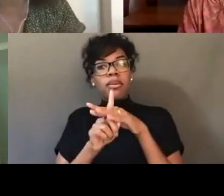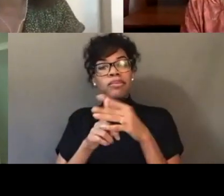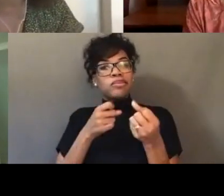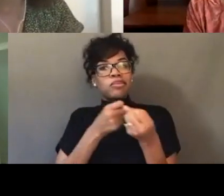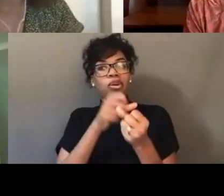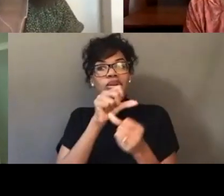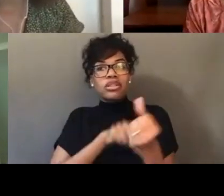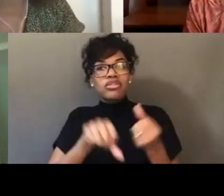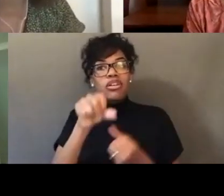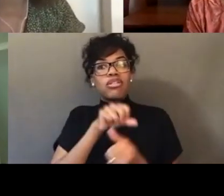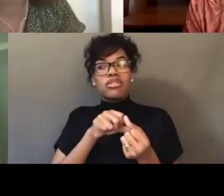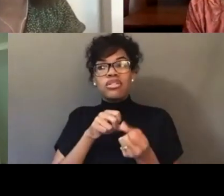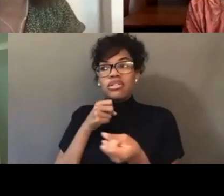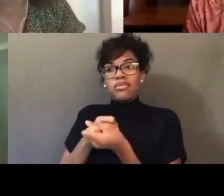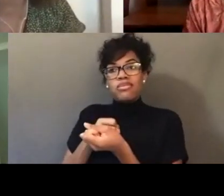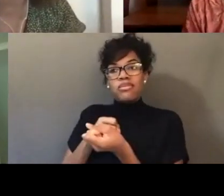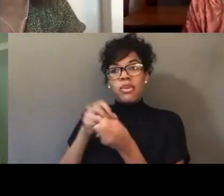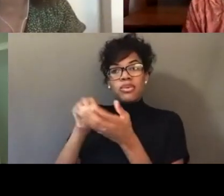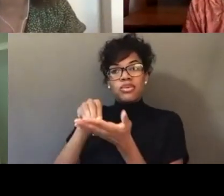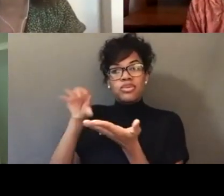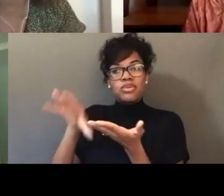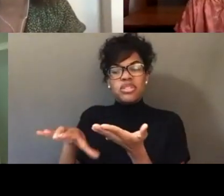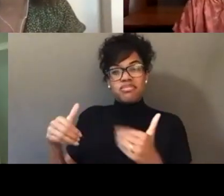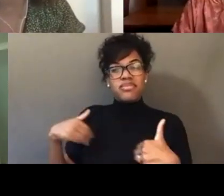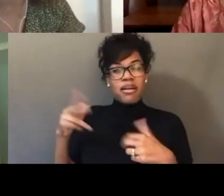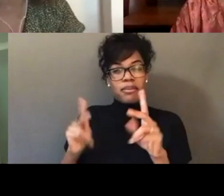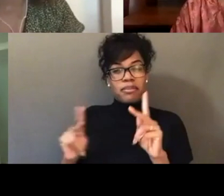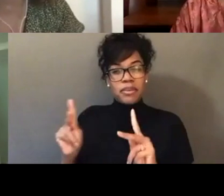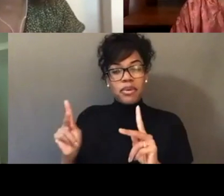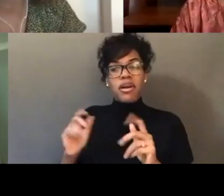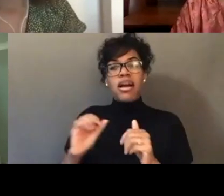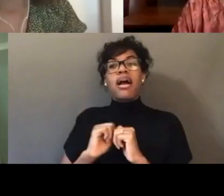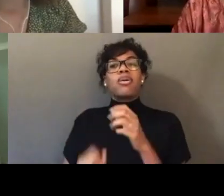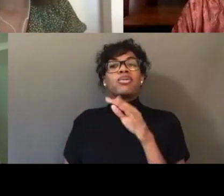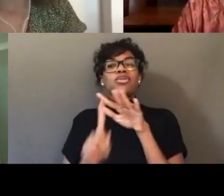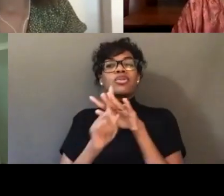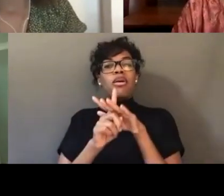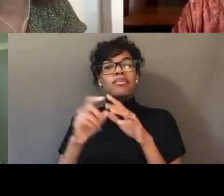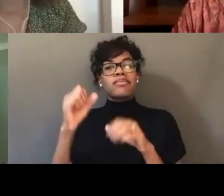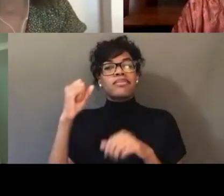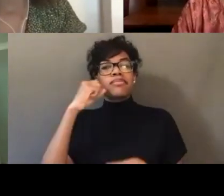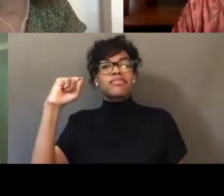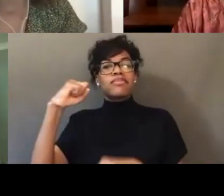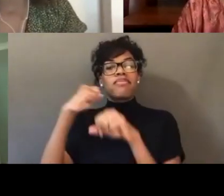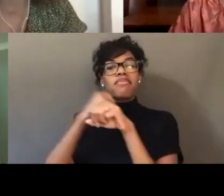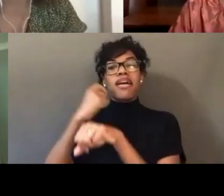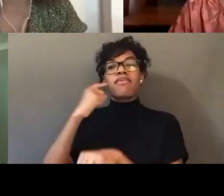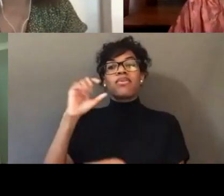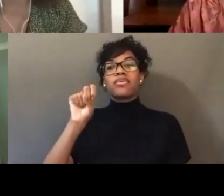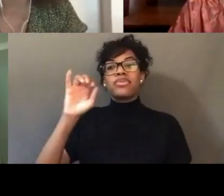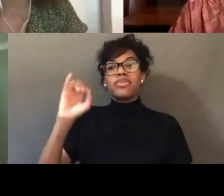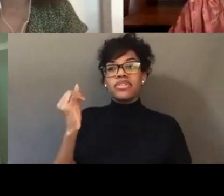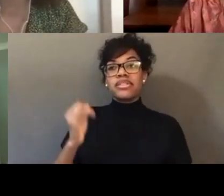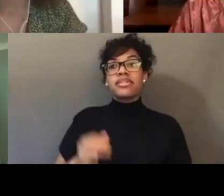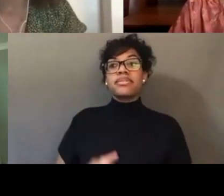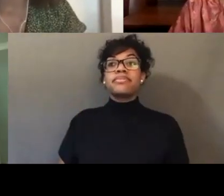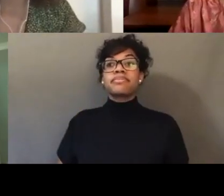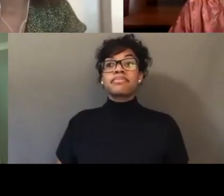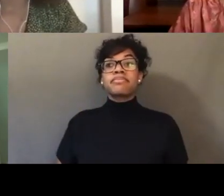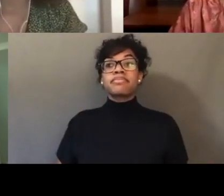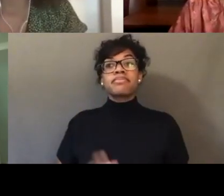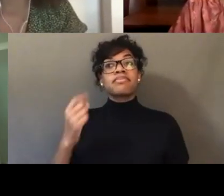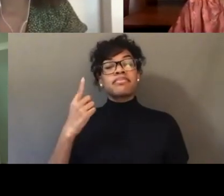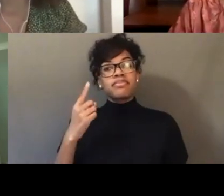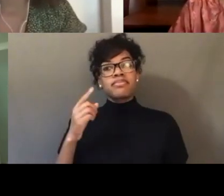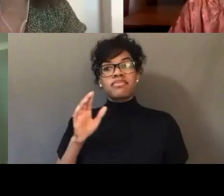young people, and for social justice, because it impacts all of us. What I love is that MAPSO shows us what is possible, as